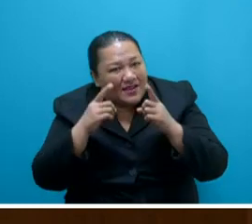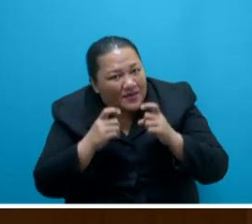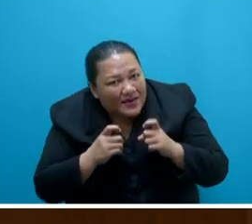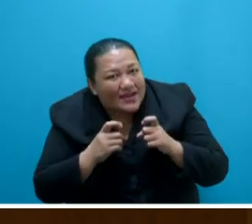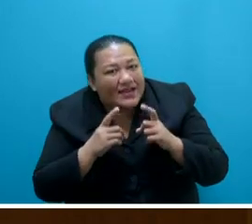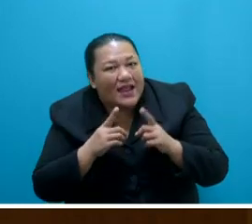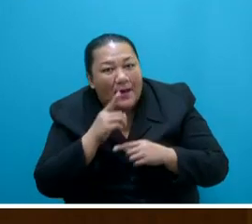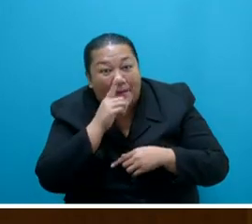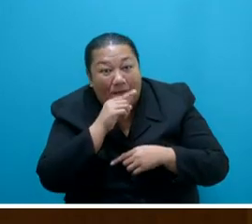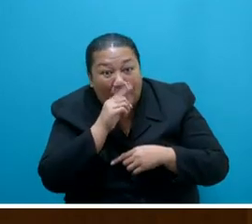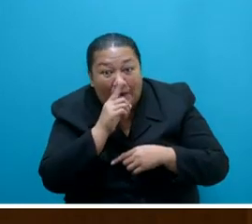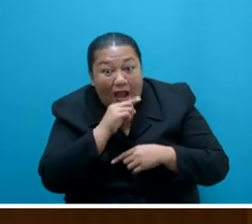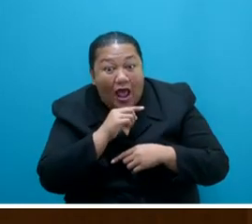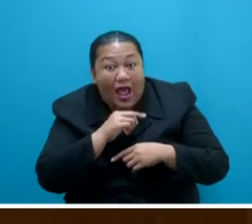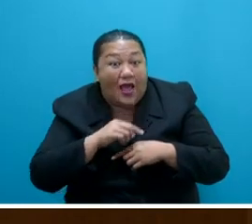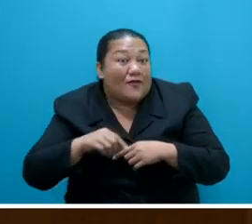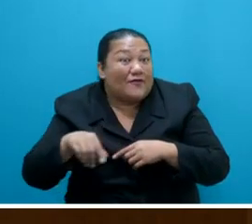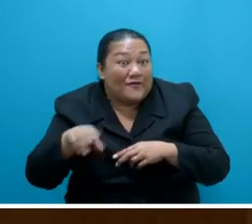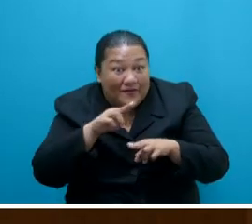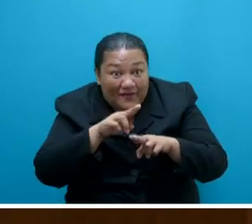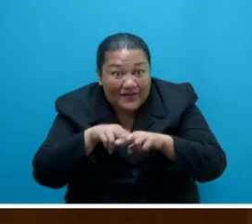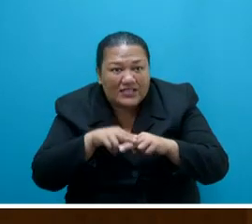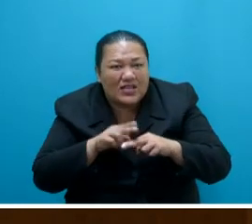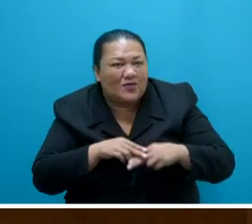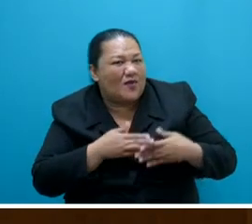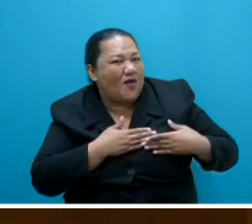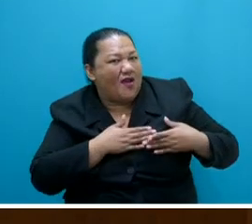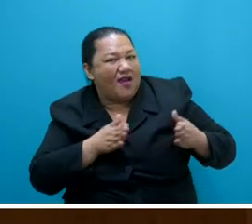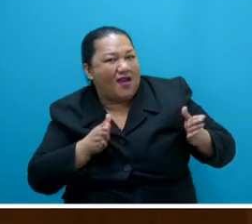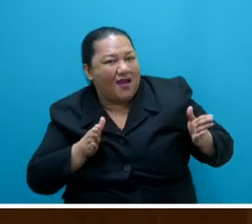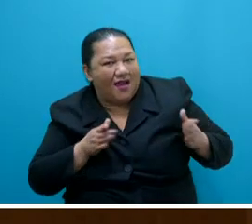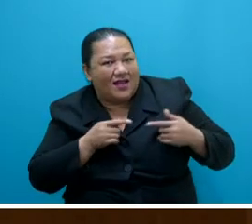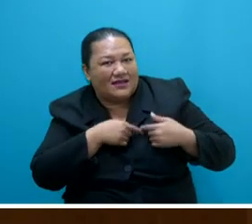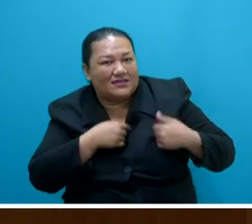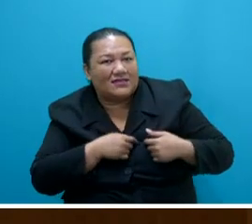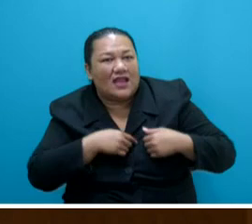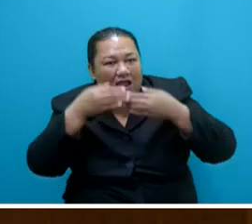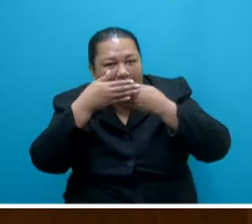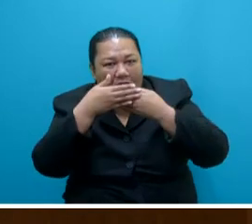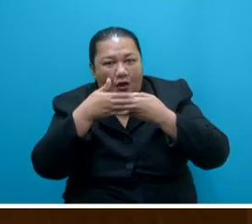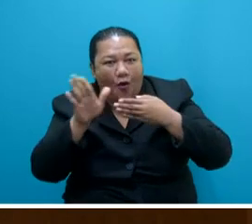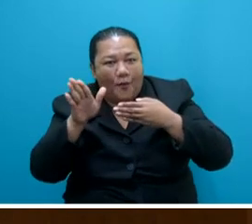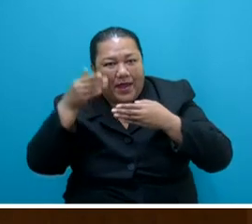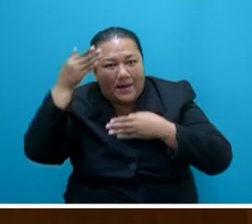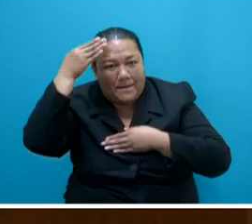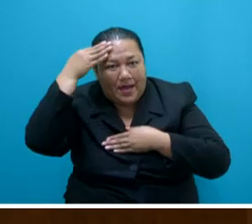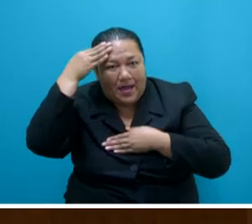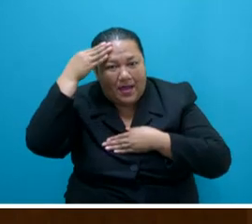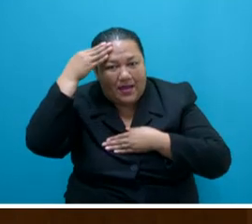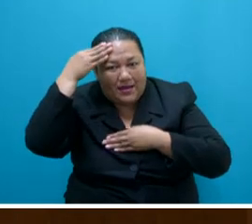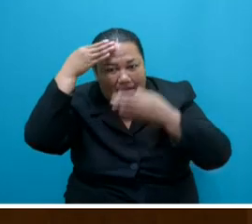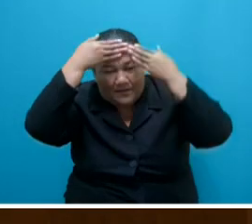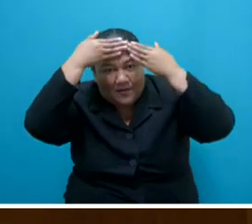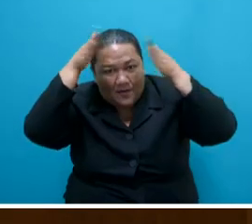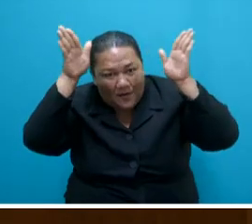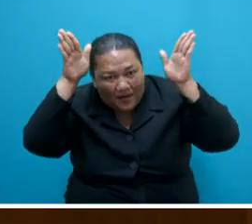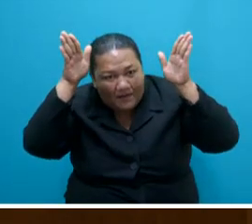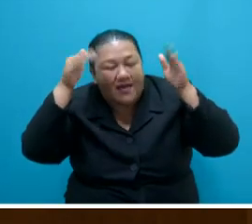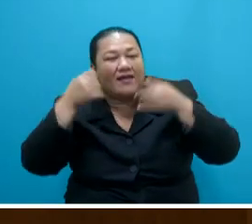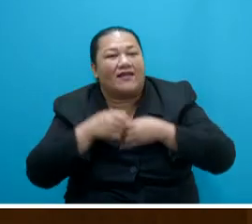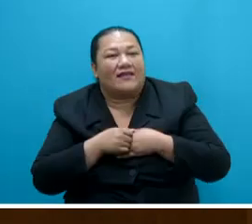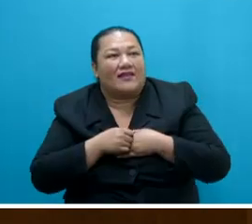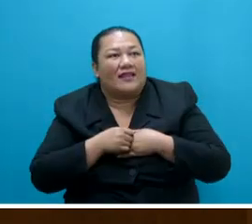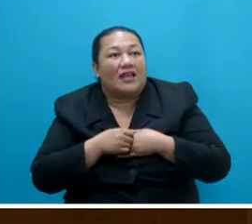minds unclouded by prejudice. And if you want to see true patriots, look to the